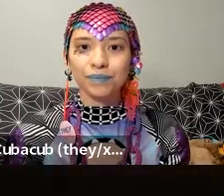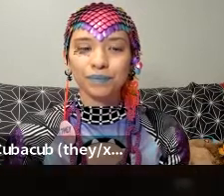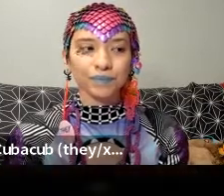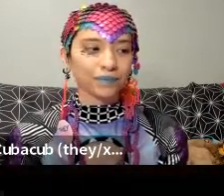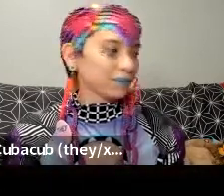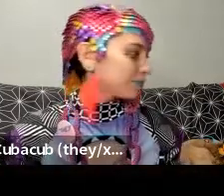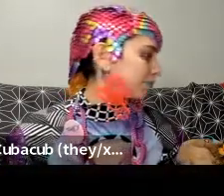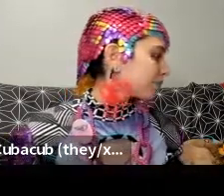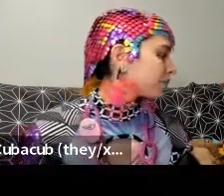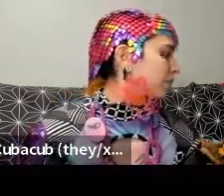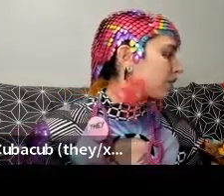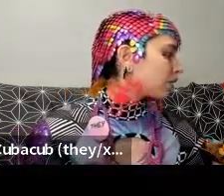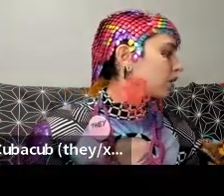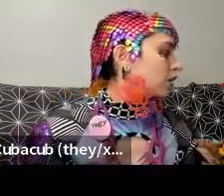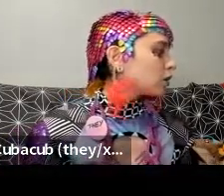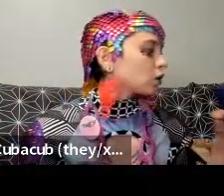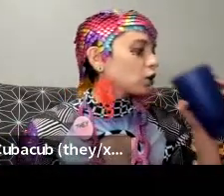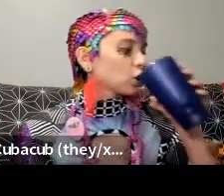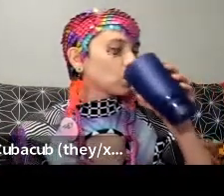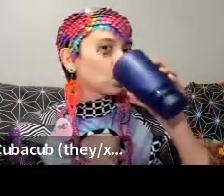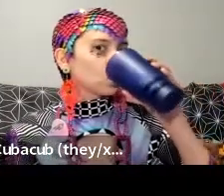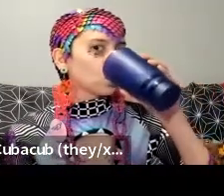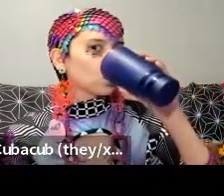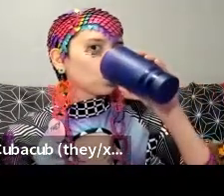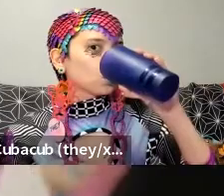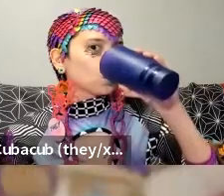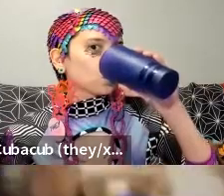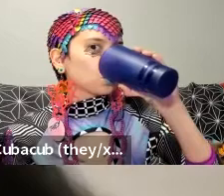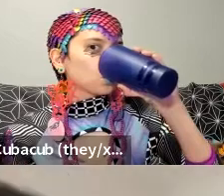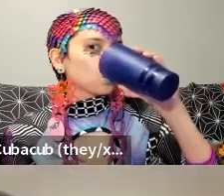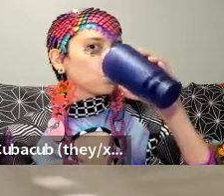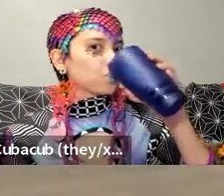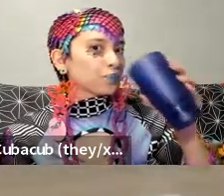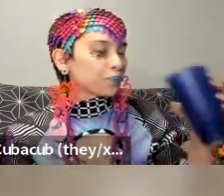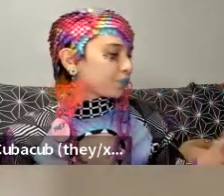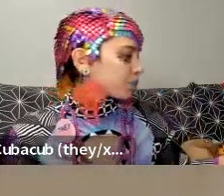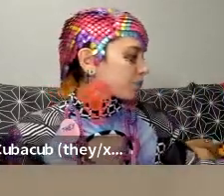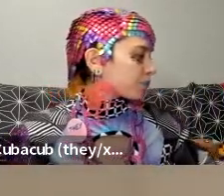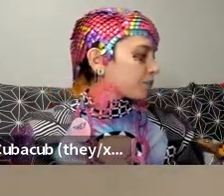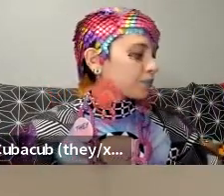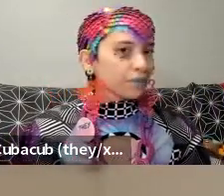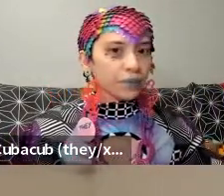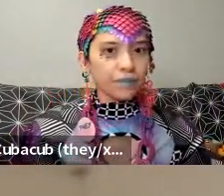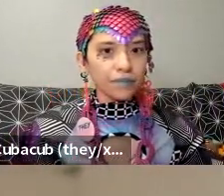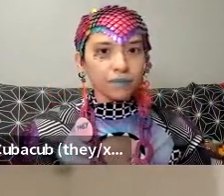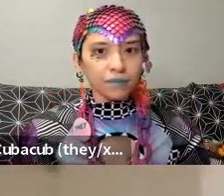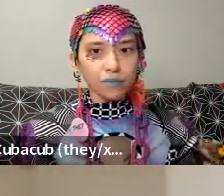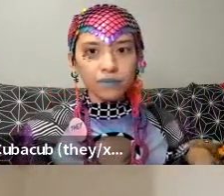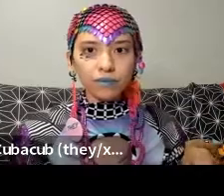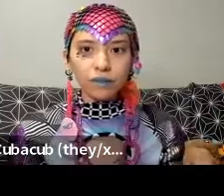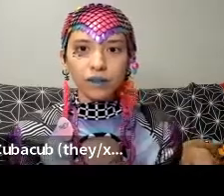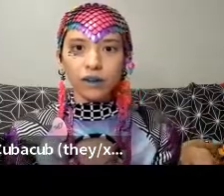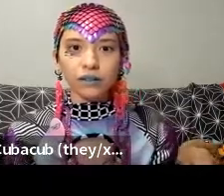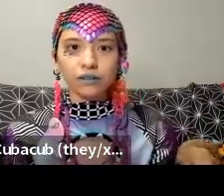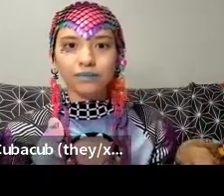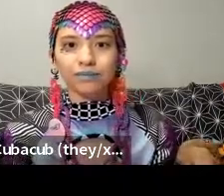Full lips, big hair, so wavy. Latina girl go crazy. She got in long que say, little Spanish for all my